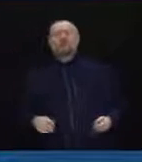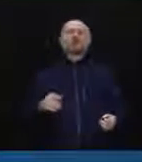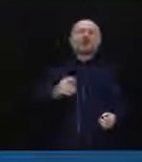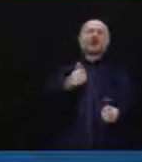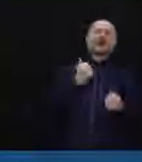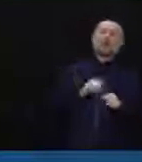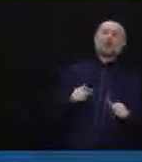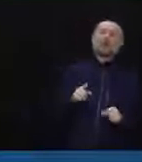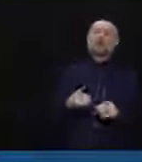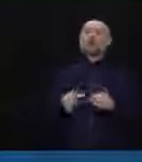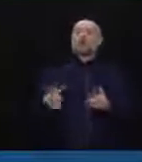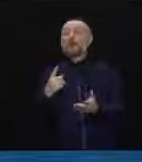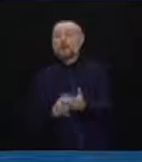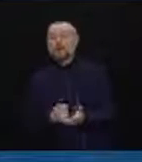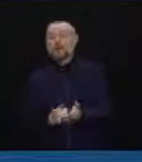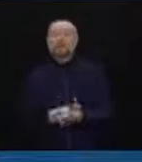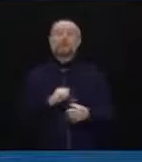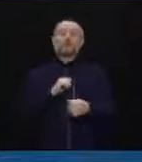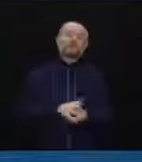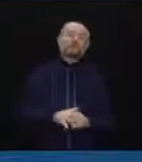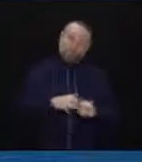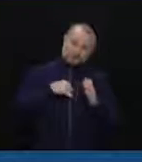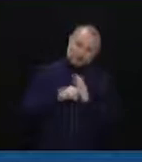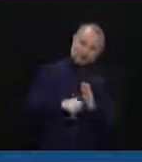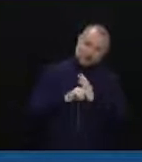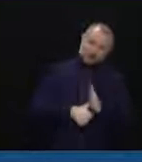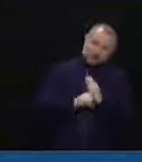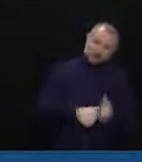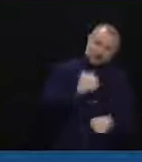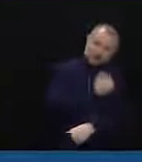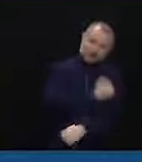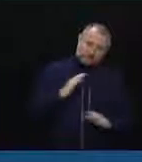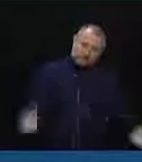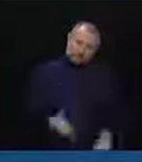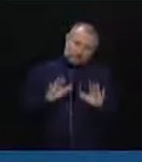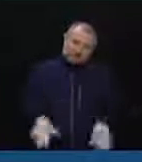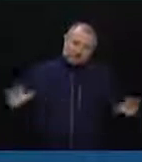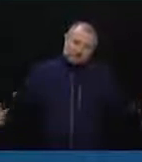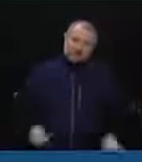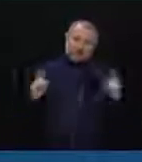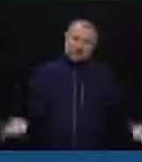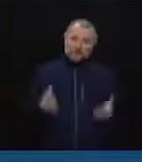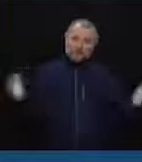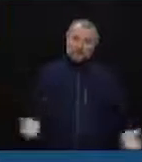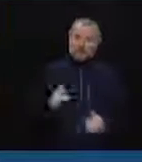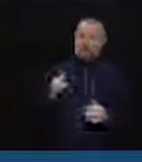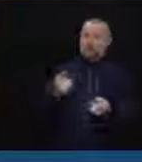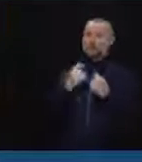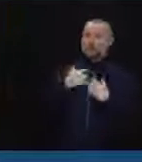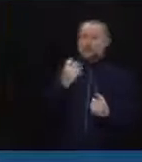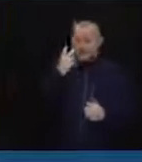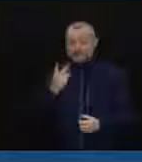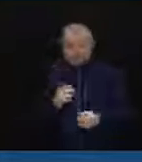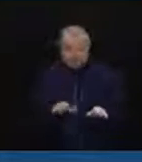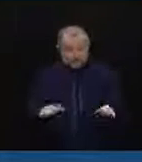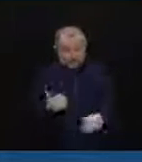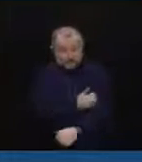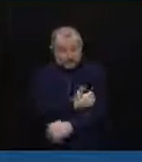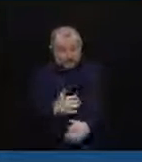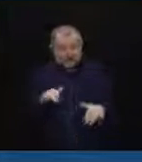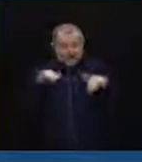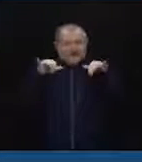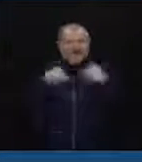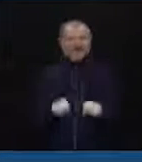about the importance of vaccinating kids. So if your question is, do we want to see more children vaccinated? The answer to that is, of